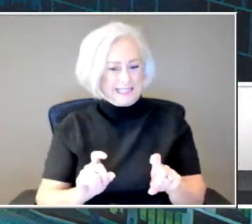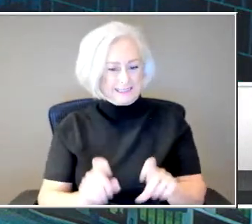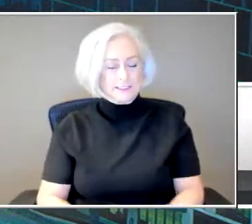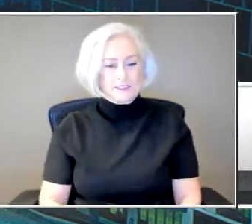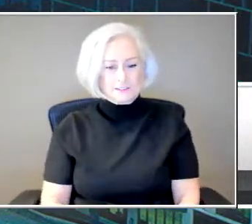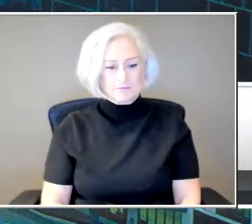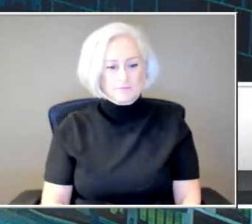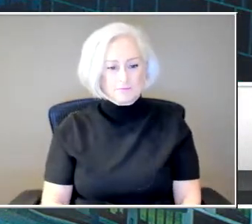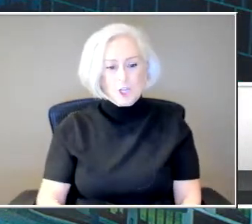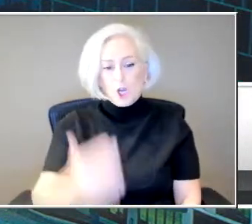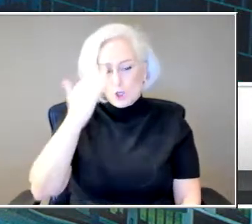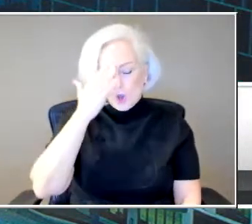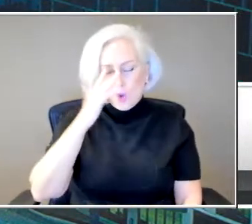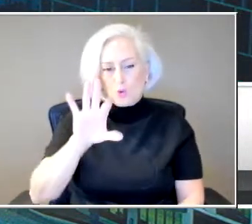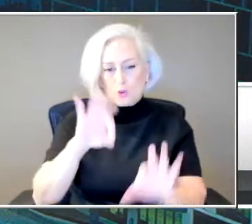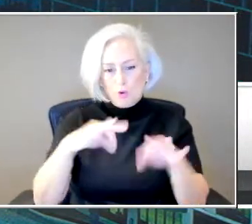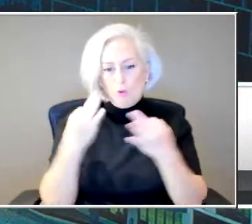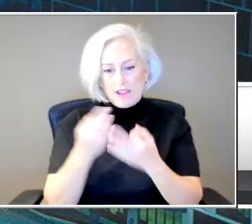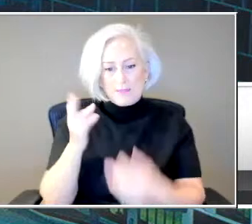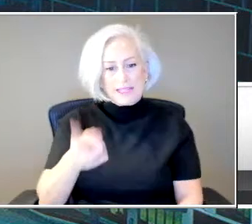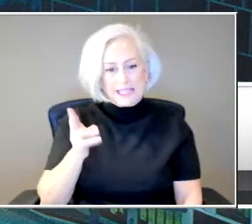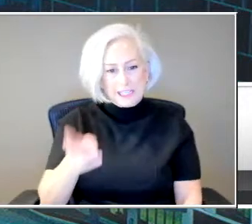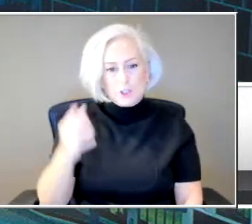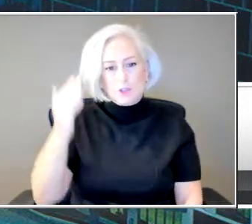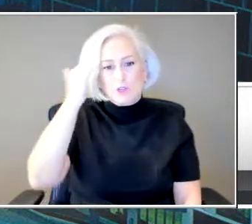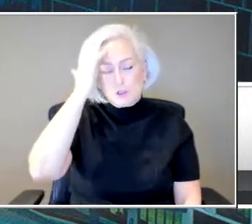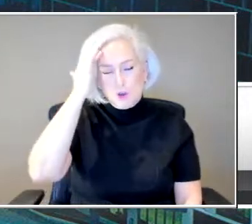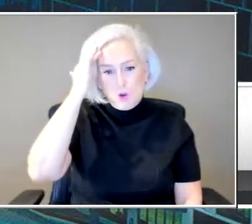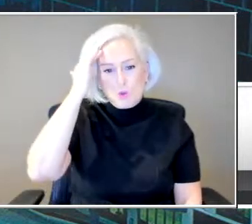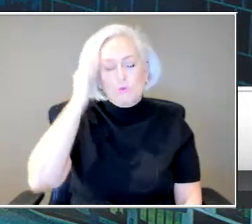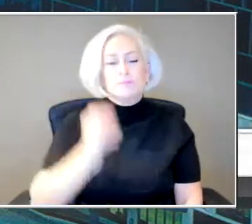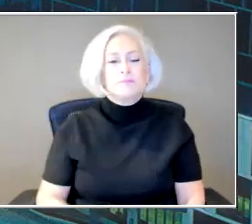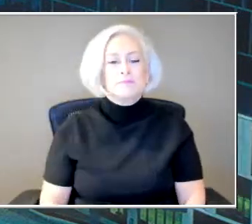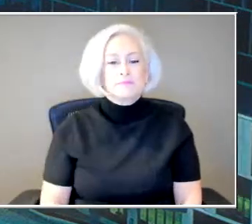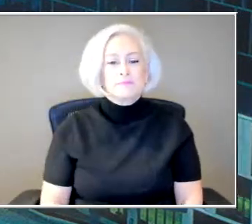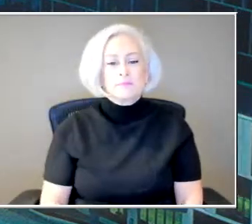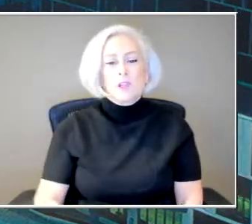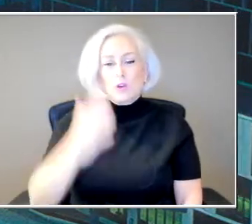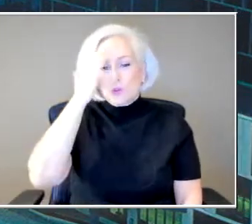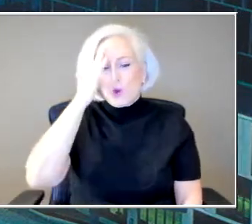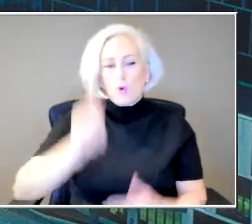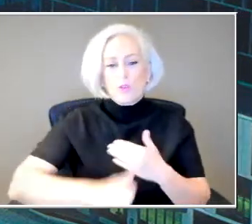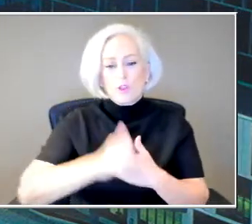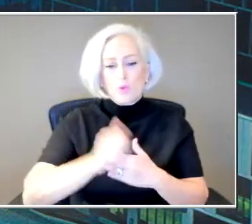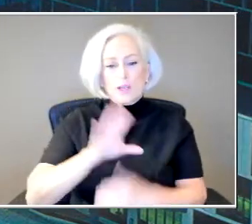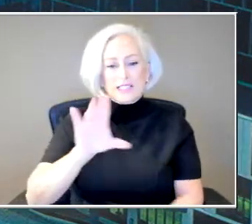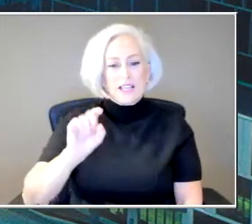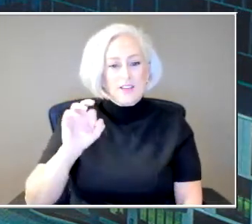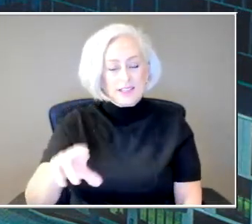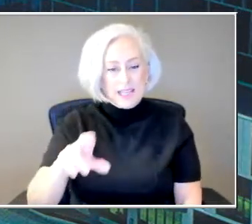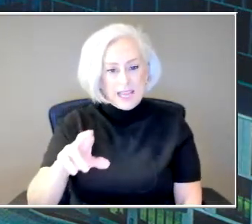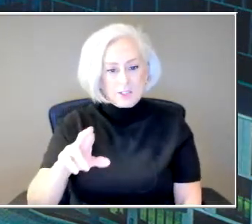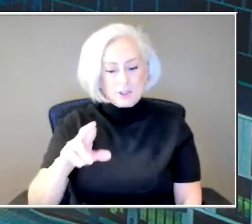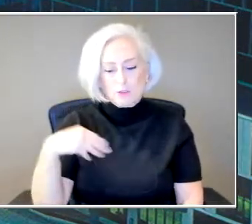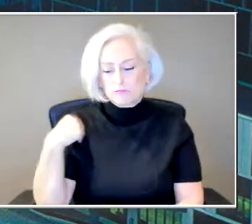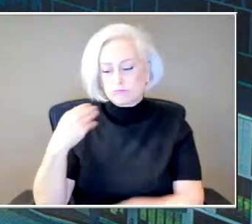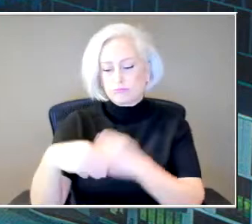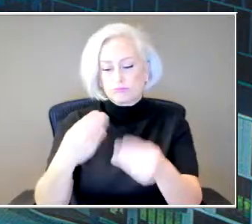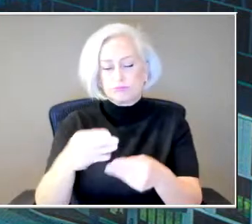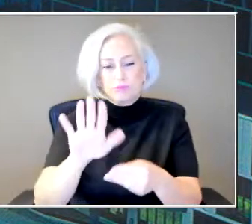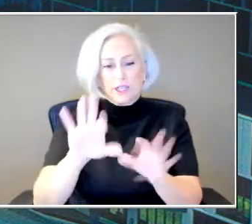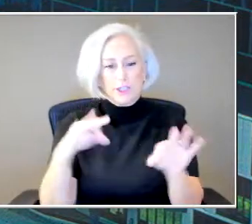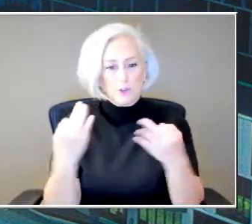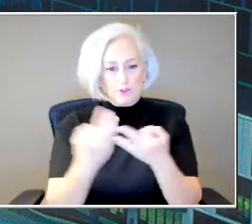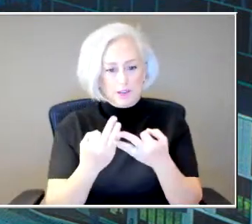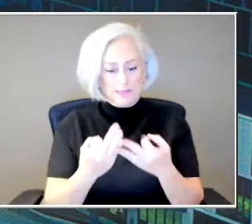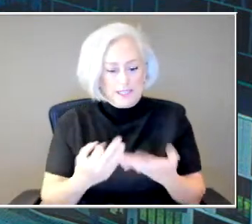your families, get along with the families, know the risk of cancer, or know the cancers which are running in the family, and talk to